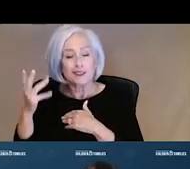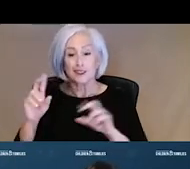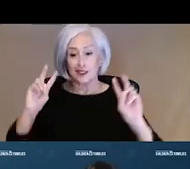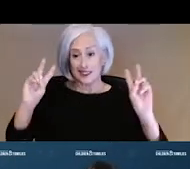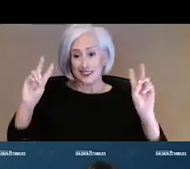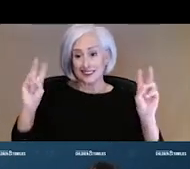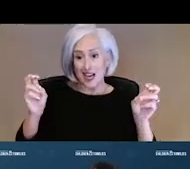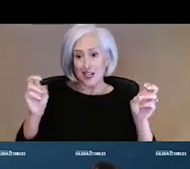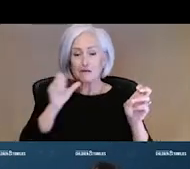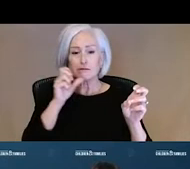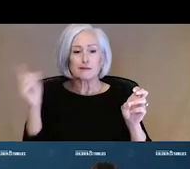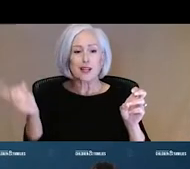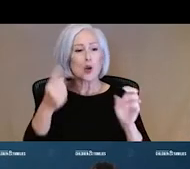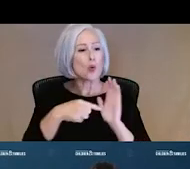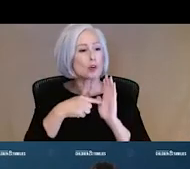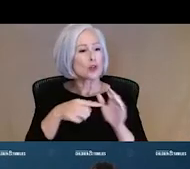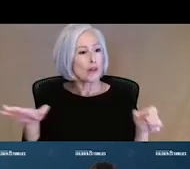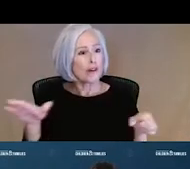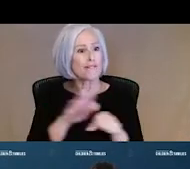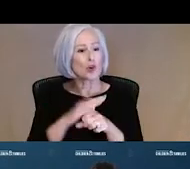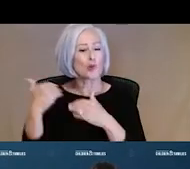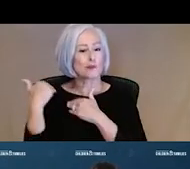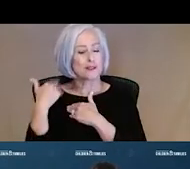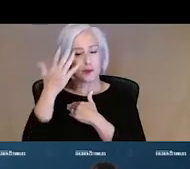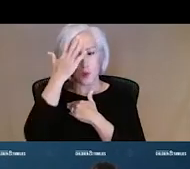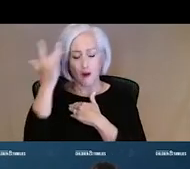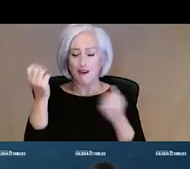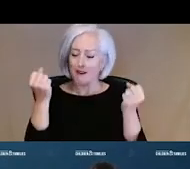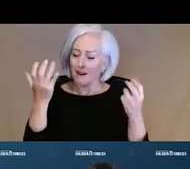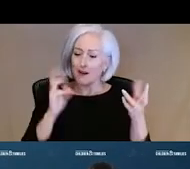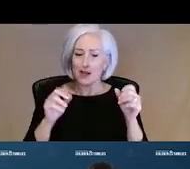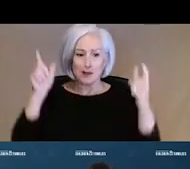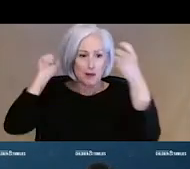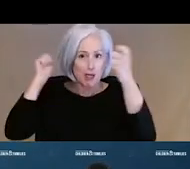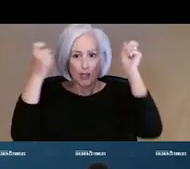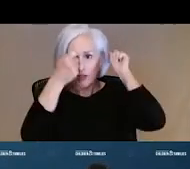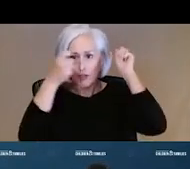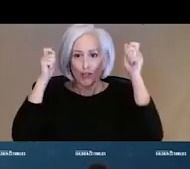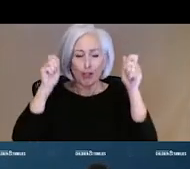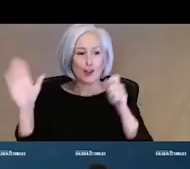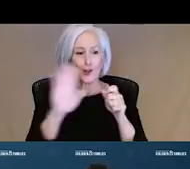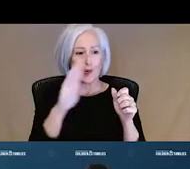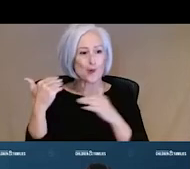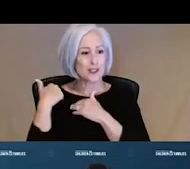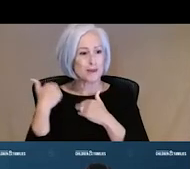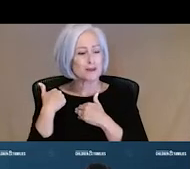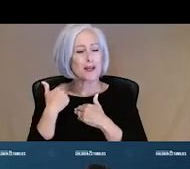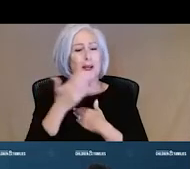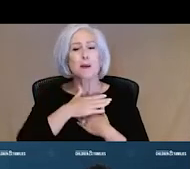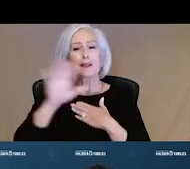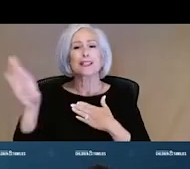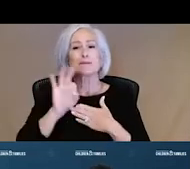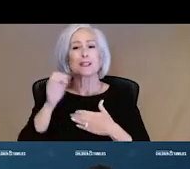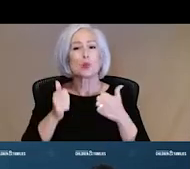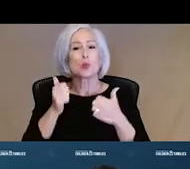range of responsibilities. I know we all wear so many different hats, but please select what best describes for you. I'm going to go ahead and launch this Zoom